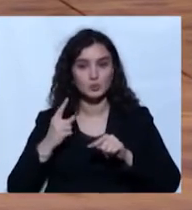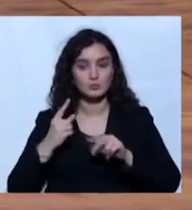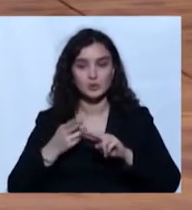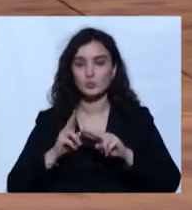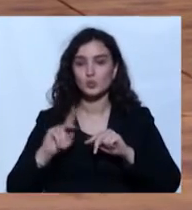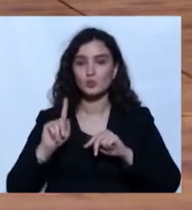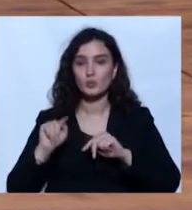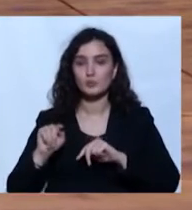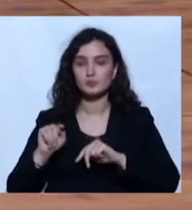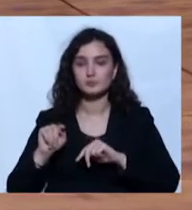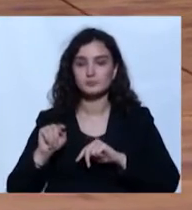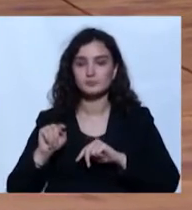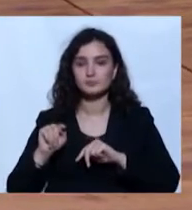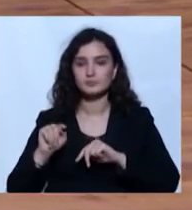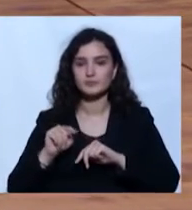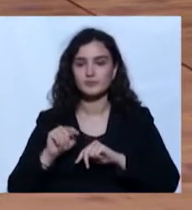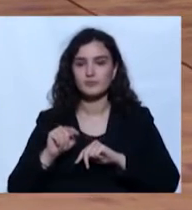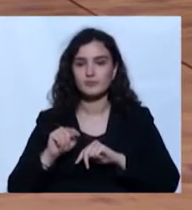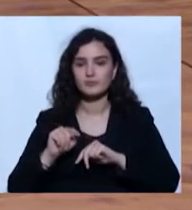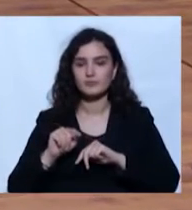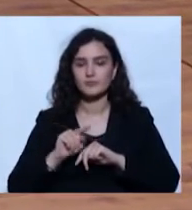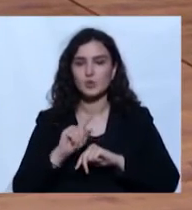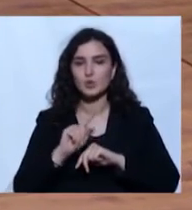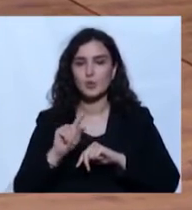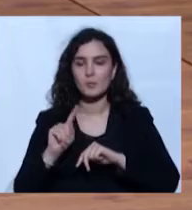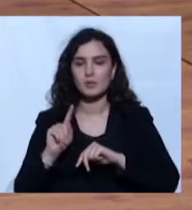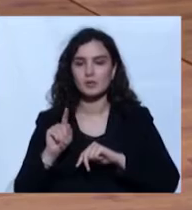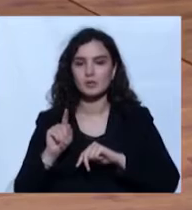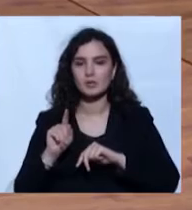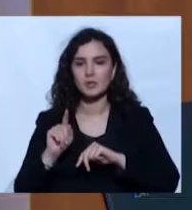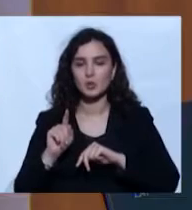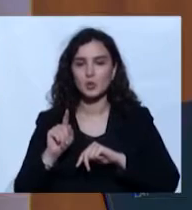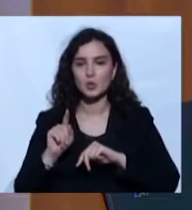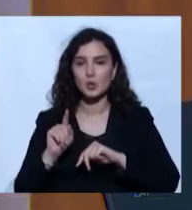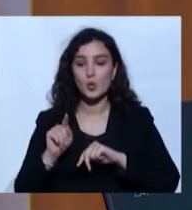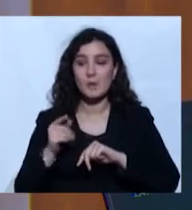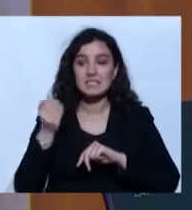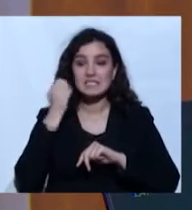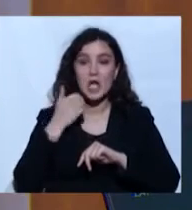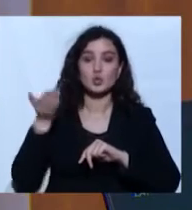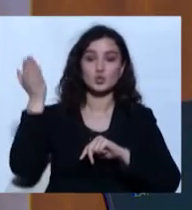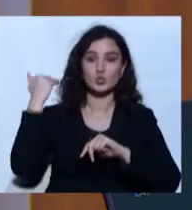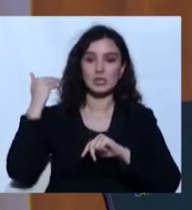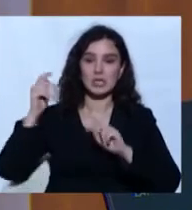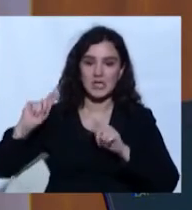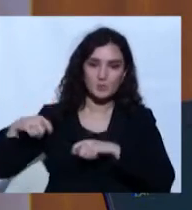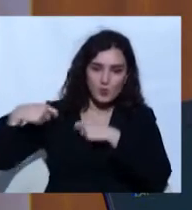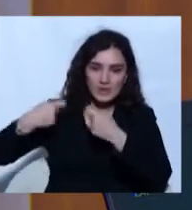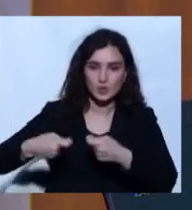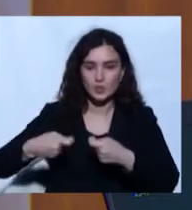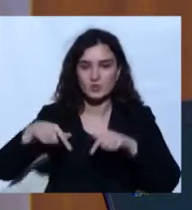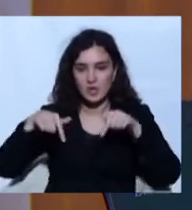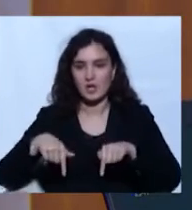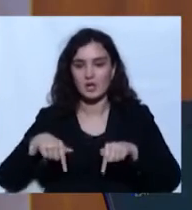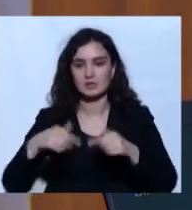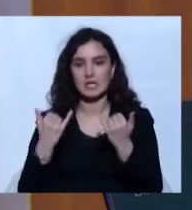is to make the past speak to the present and try and change the